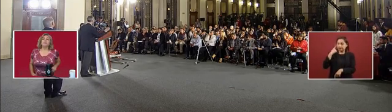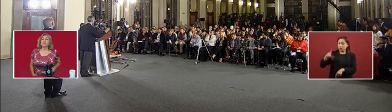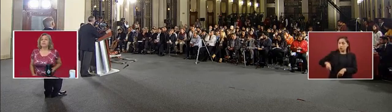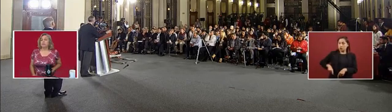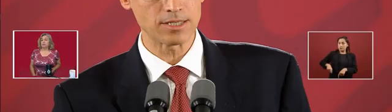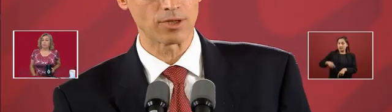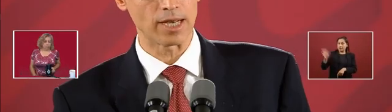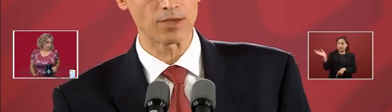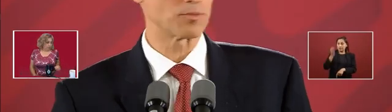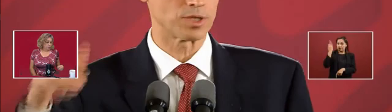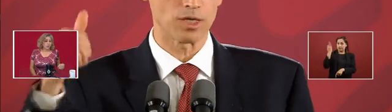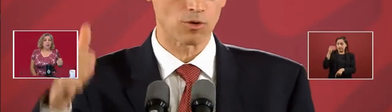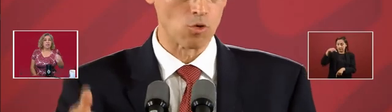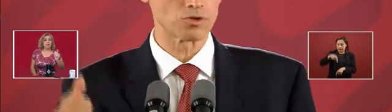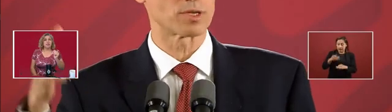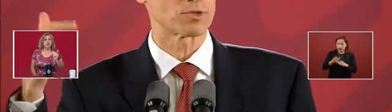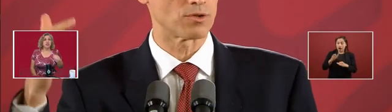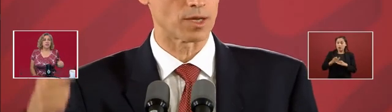monitor.